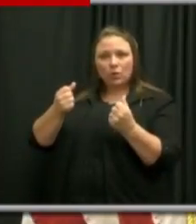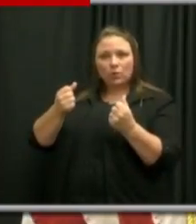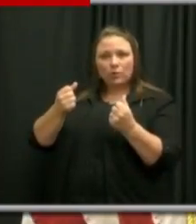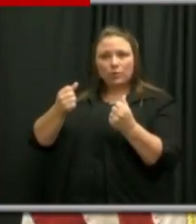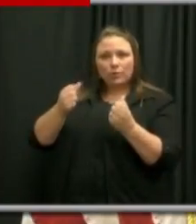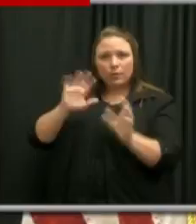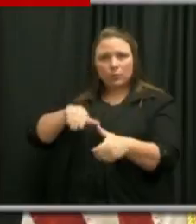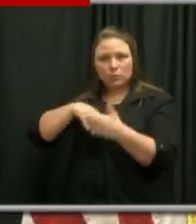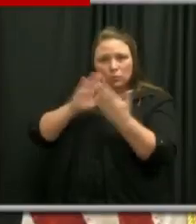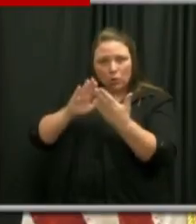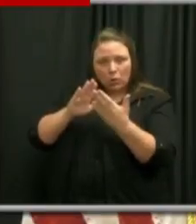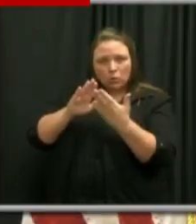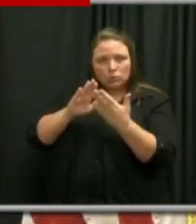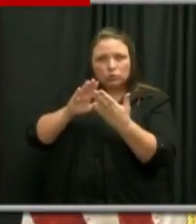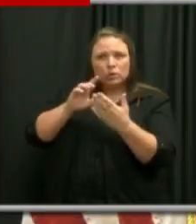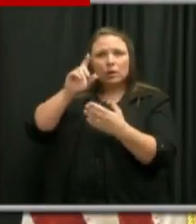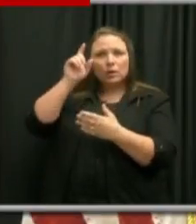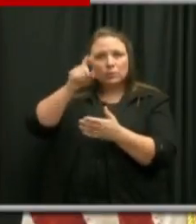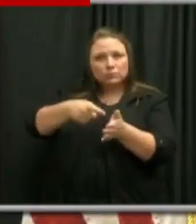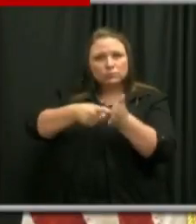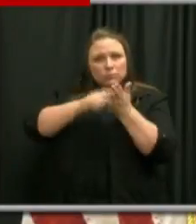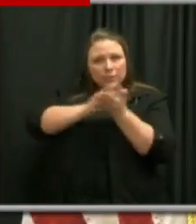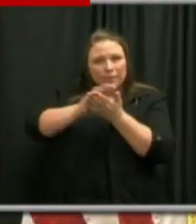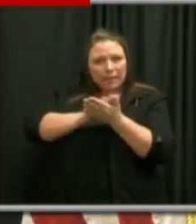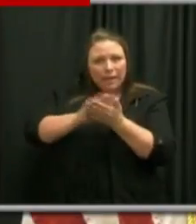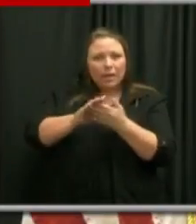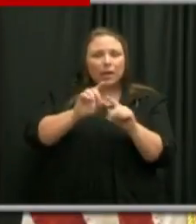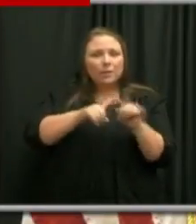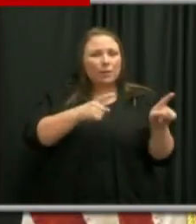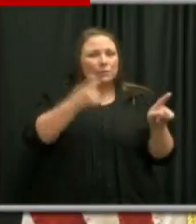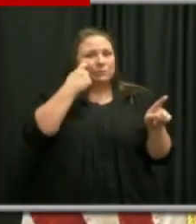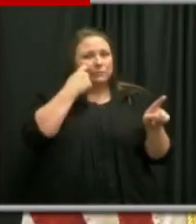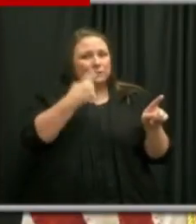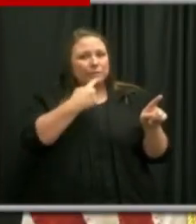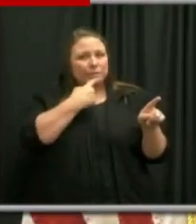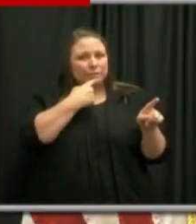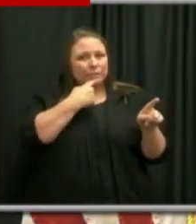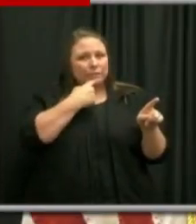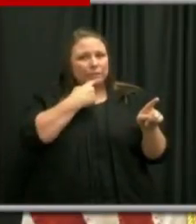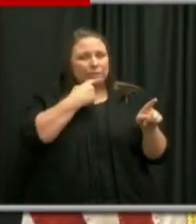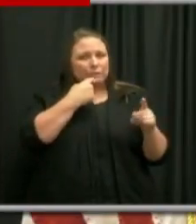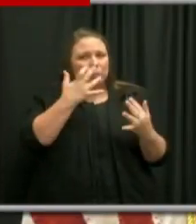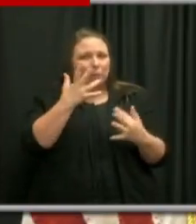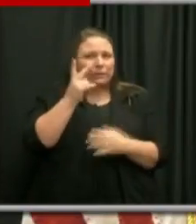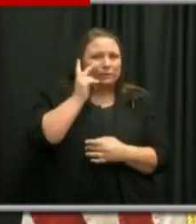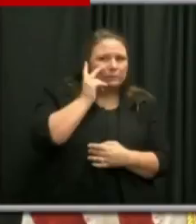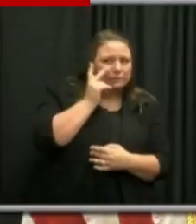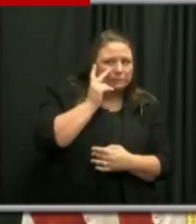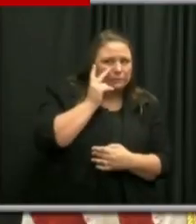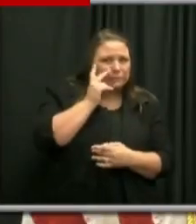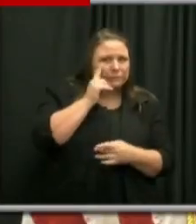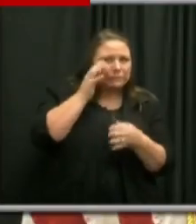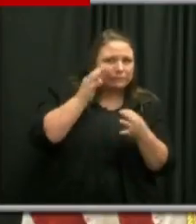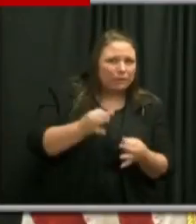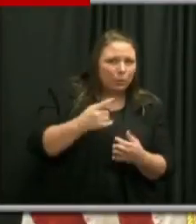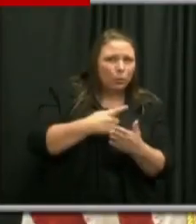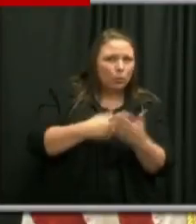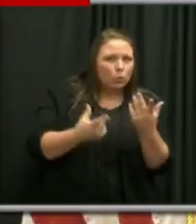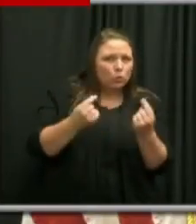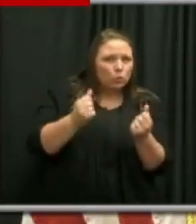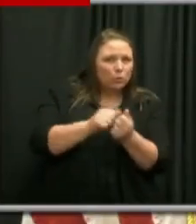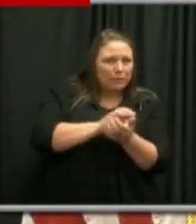required. But you just mentioned we'll have to see what happens with the testing to determine what we do with